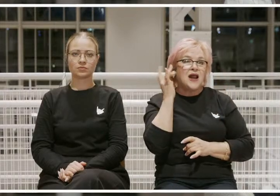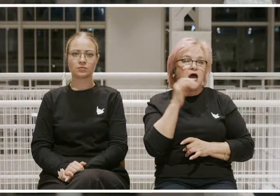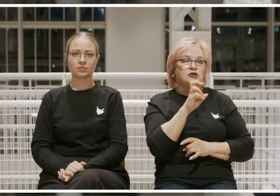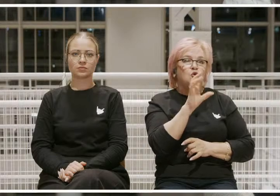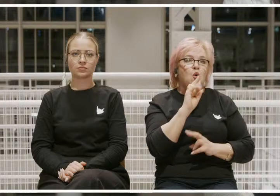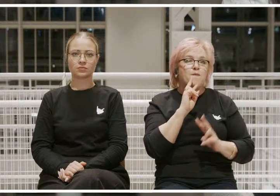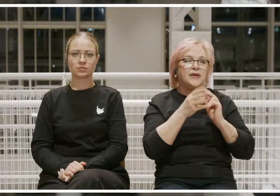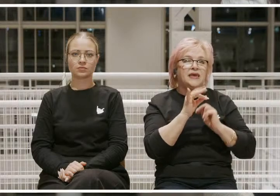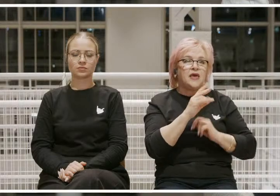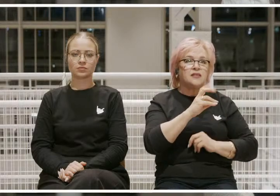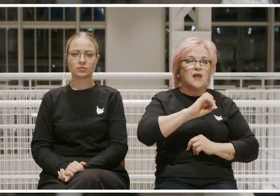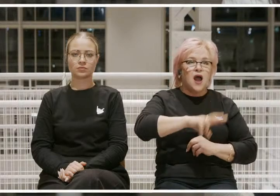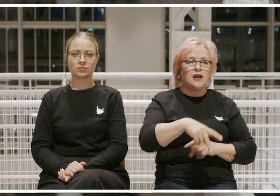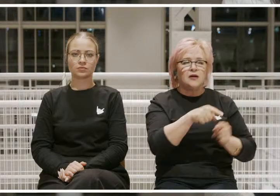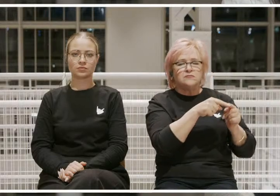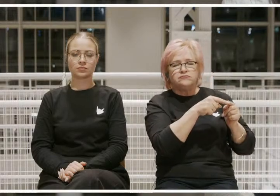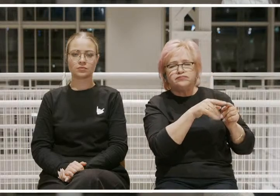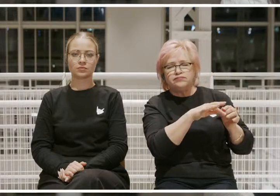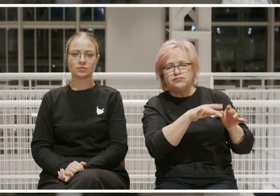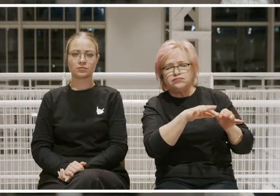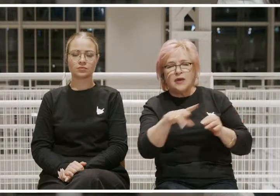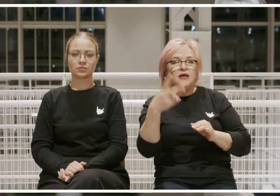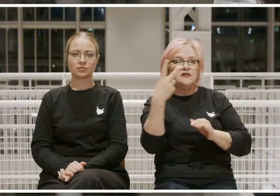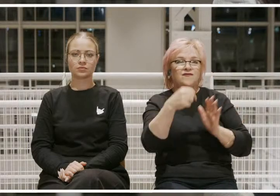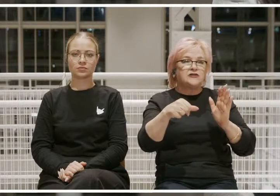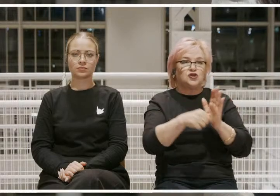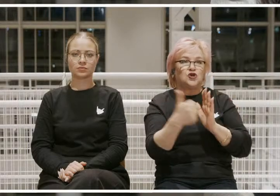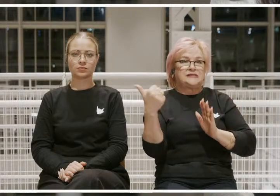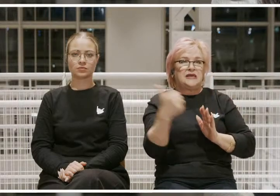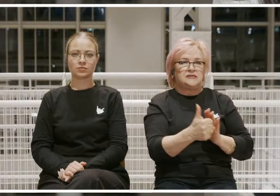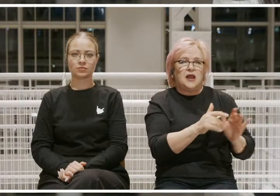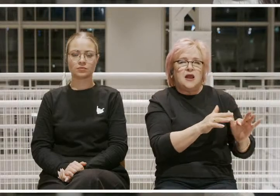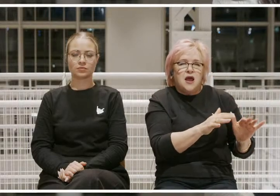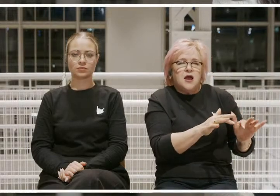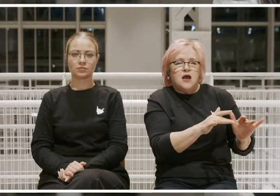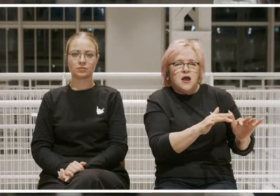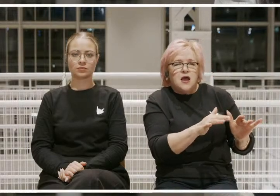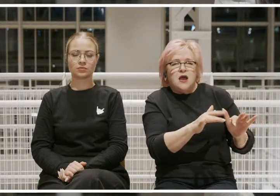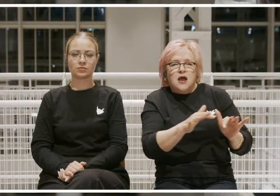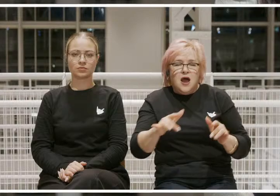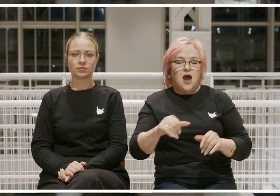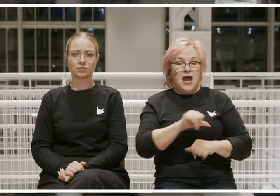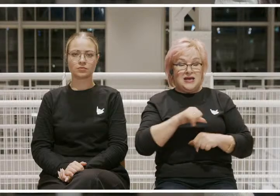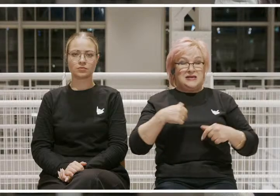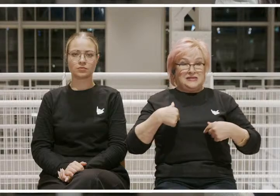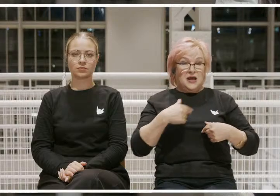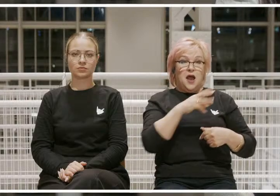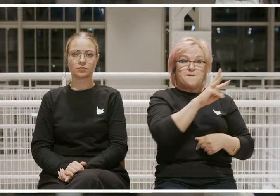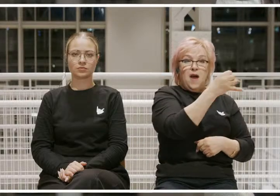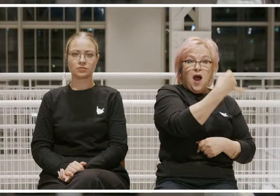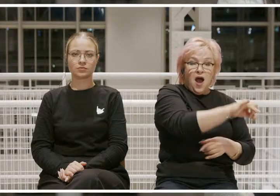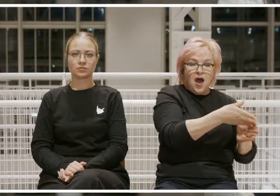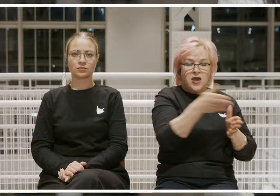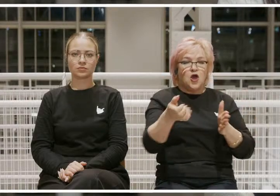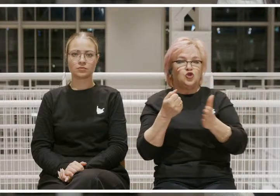week on Mondays between the months of May and October 21, and was followed by podcasts in English in